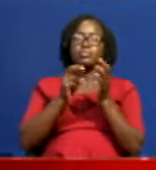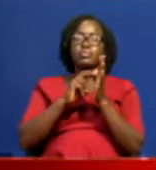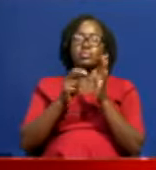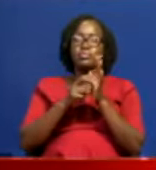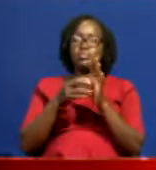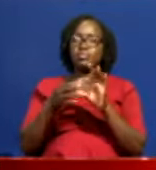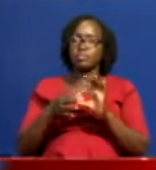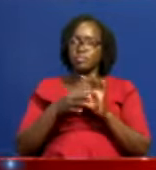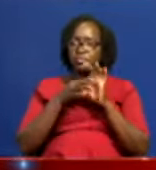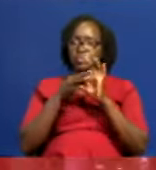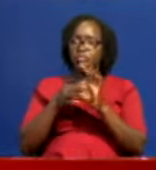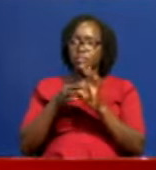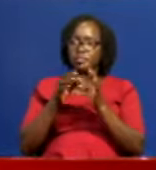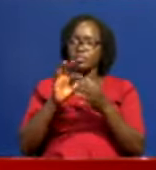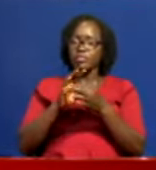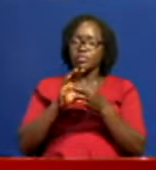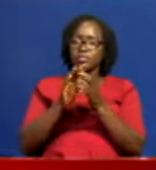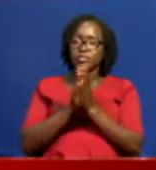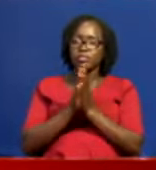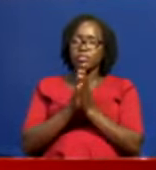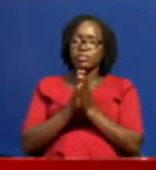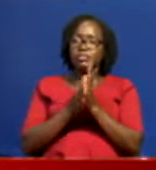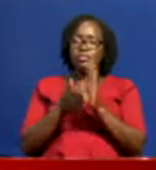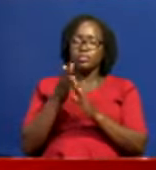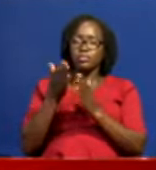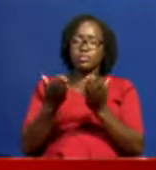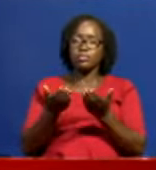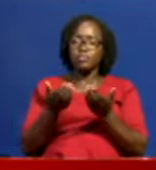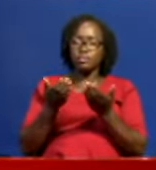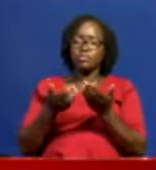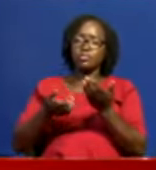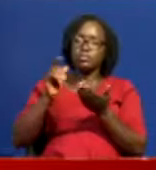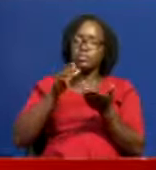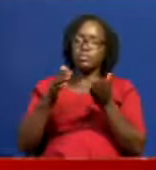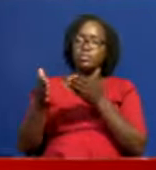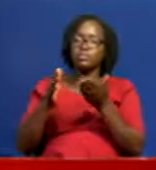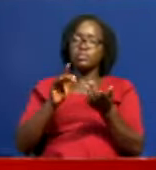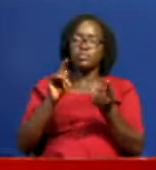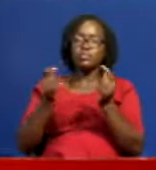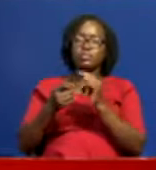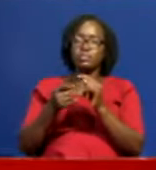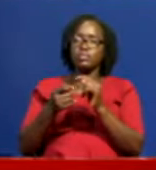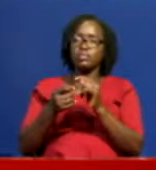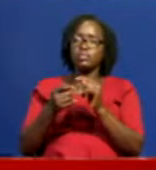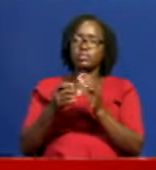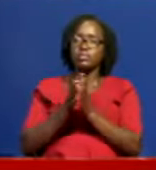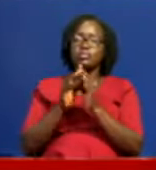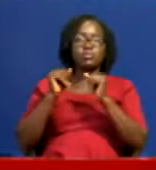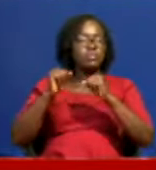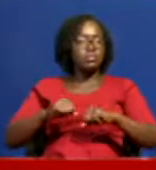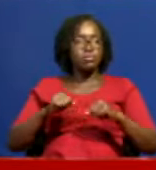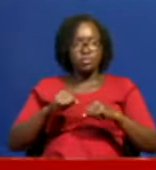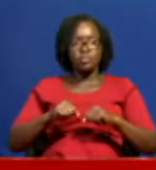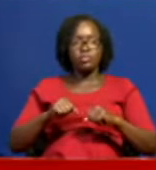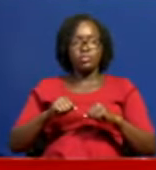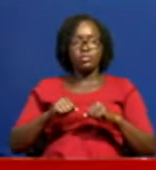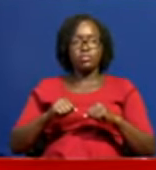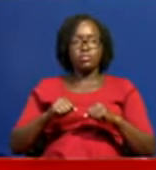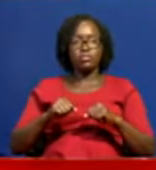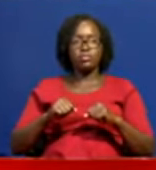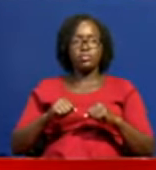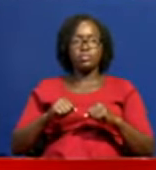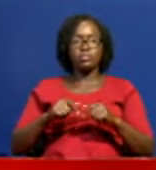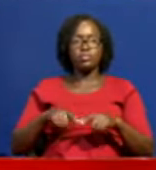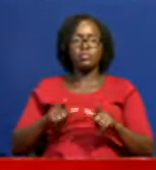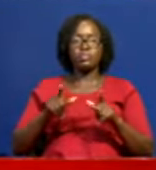connected with the urgent need to increase opportunities and transform the landscape of possibilities.